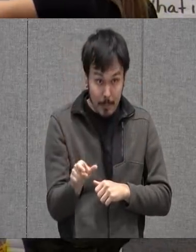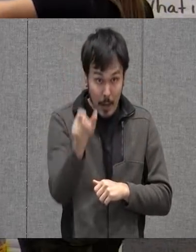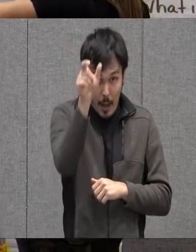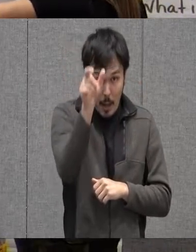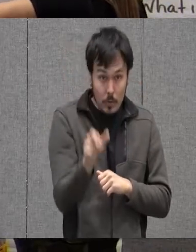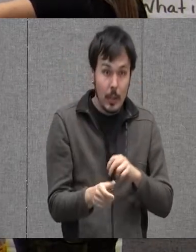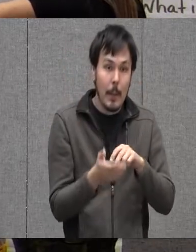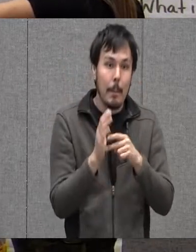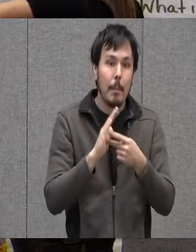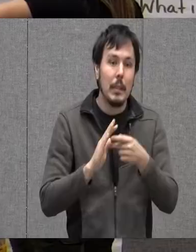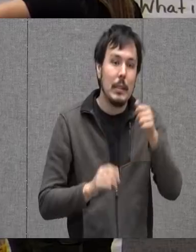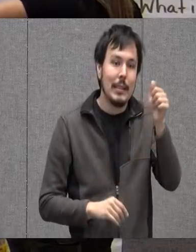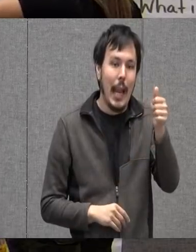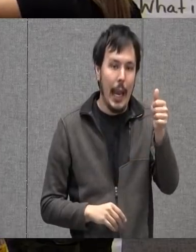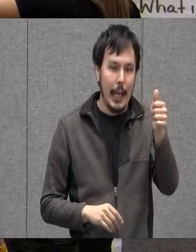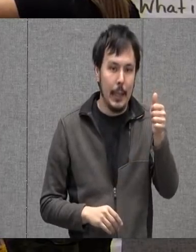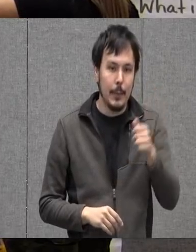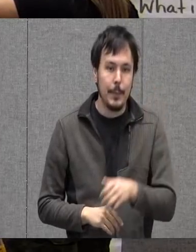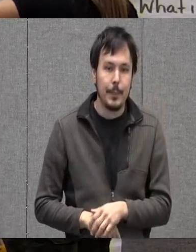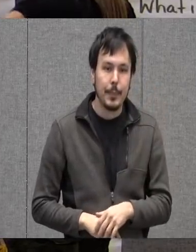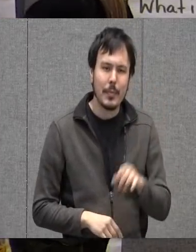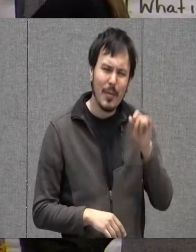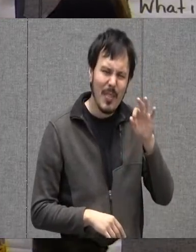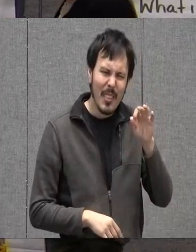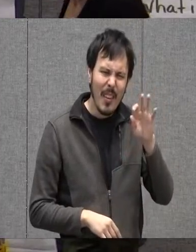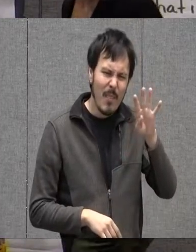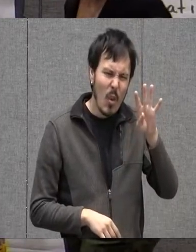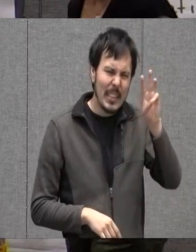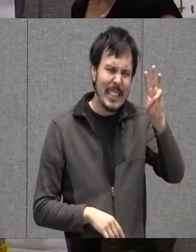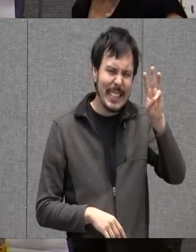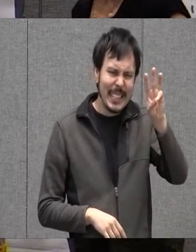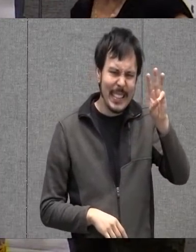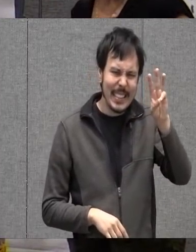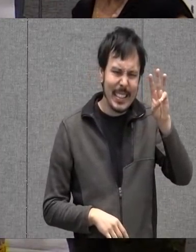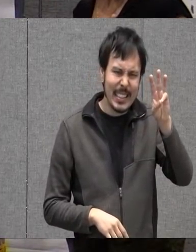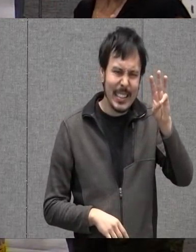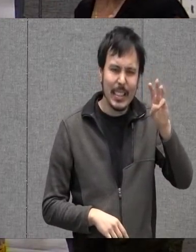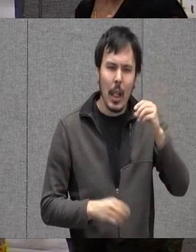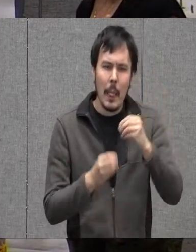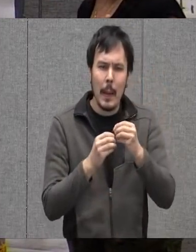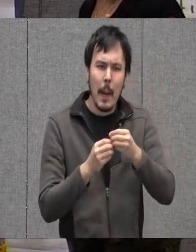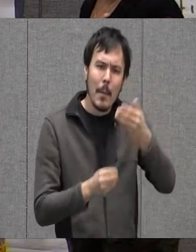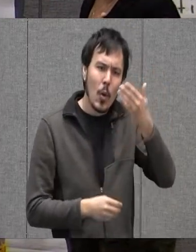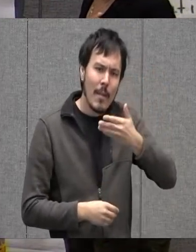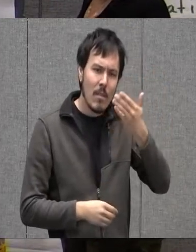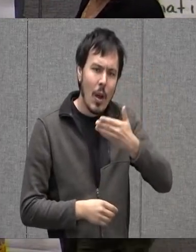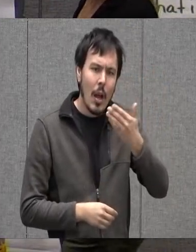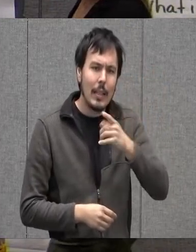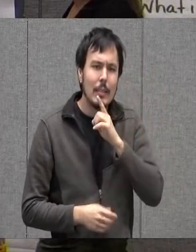So if we see 46 here, what number is going to be in front of the 46?